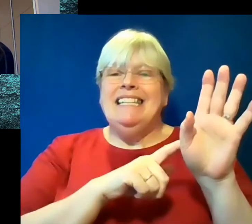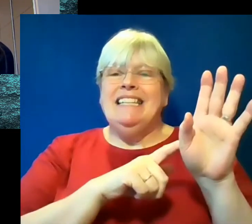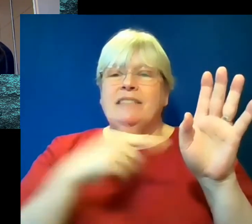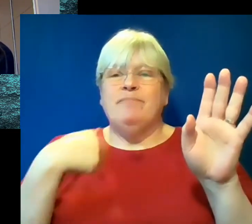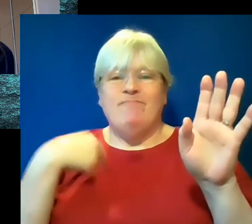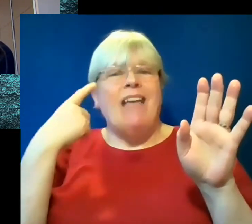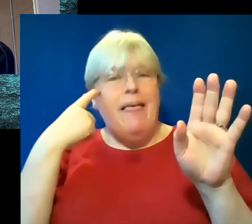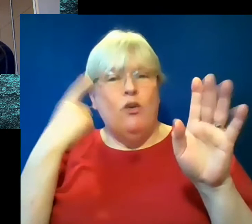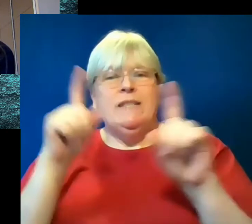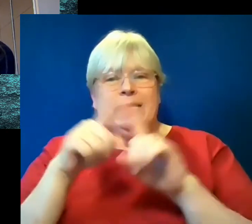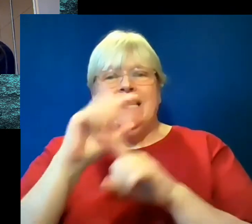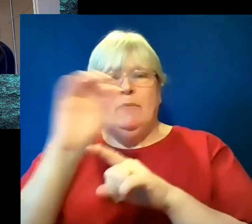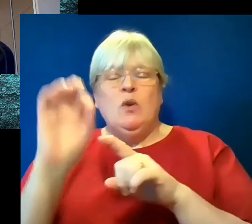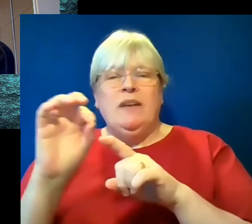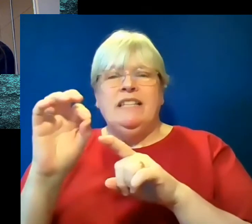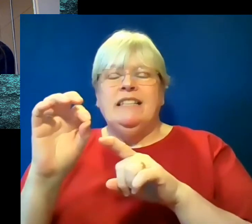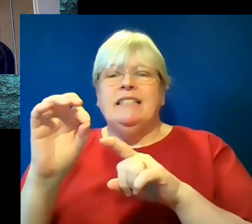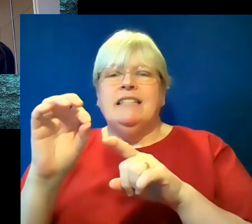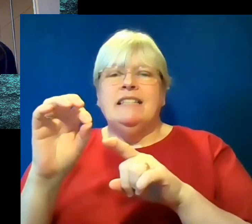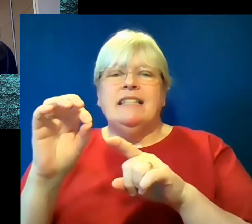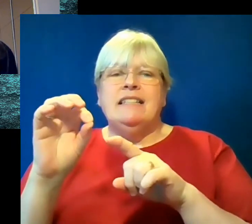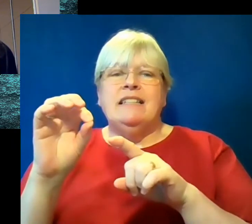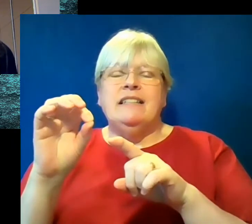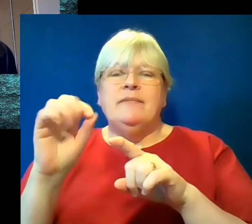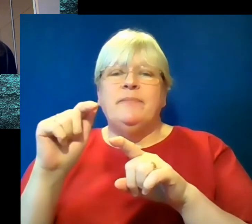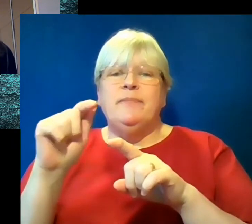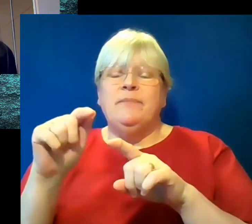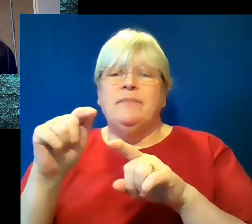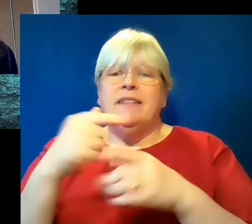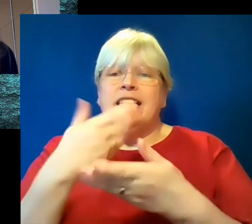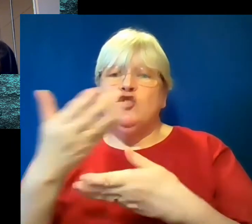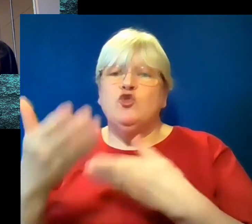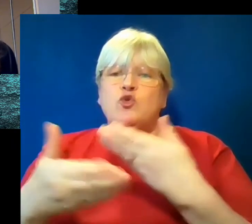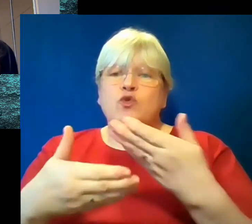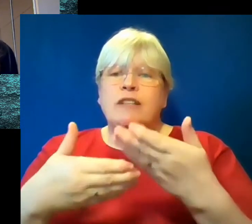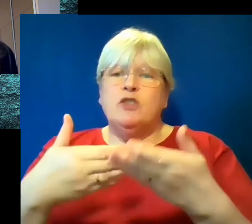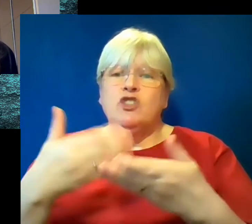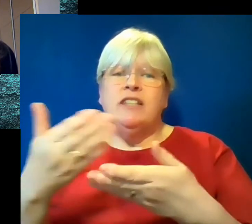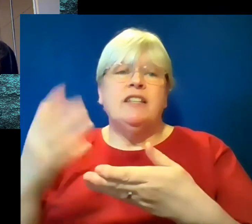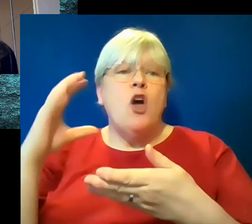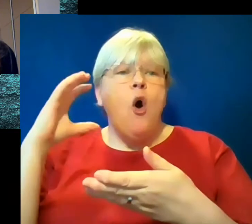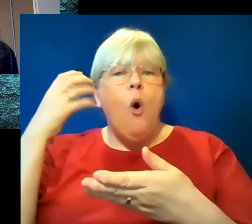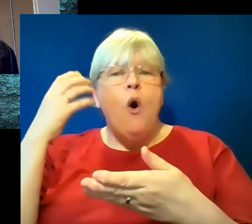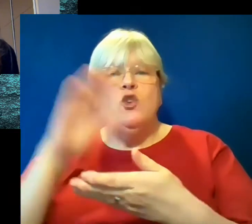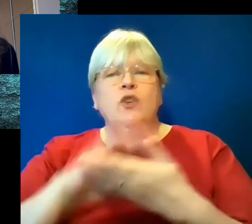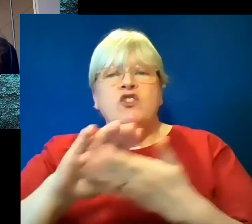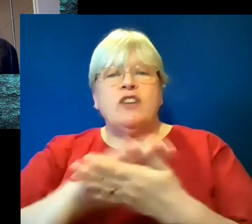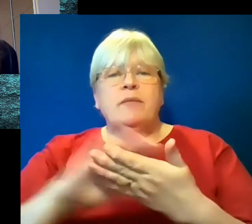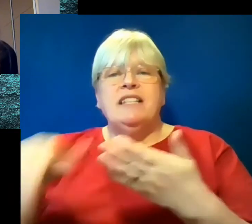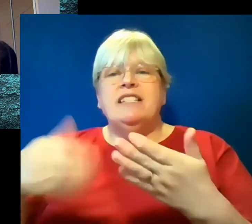well. So Izzy says, in the author description part of The Explorer, it says that you were learning to fly a